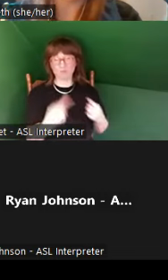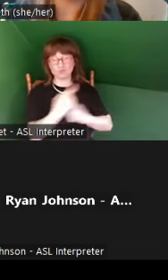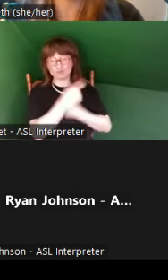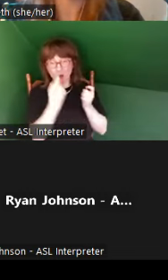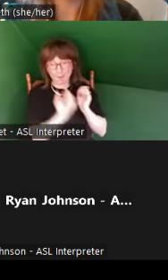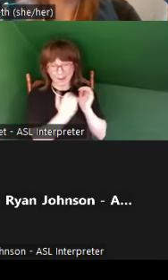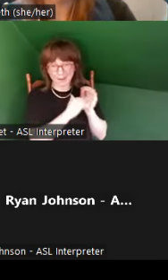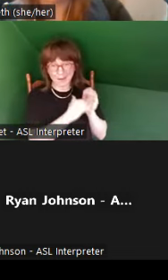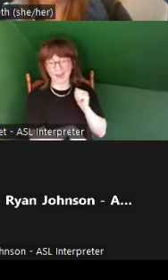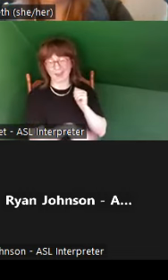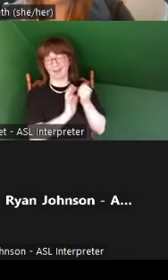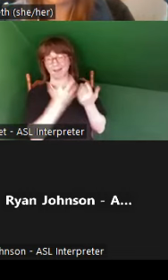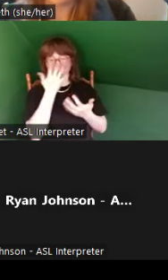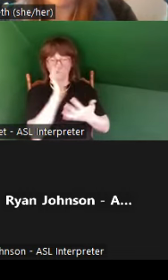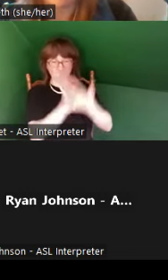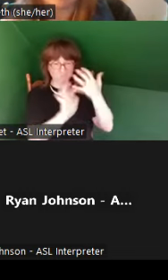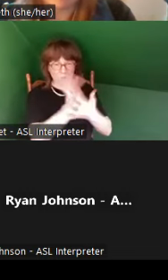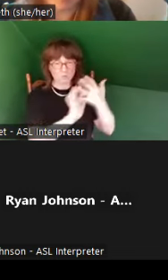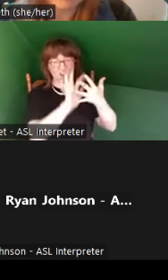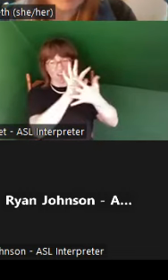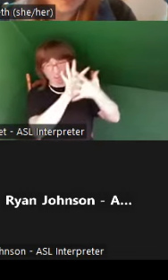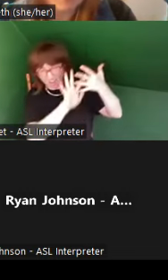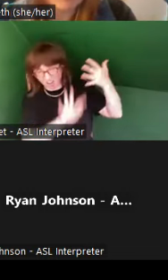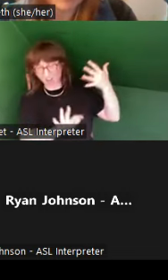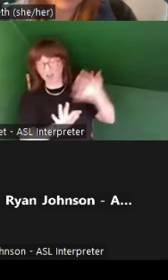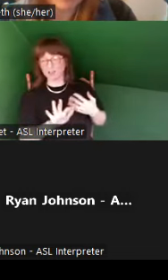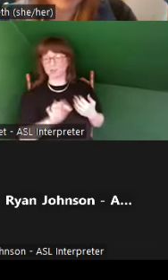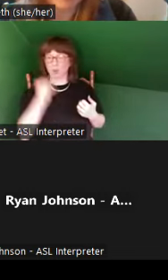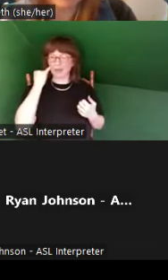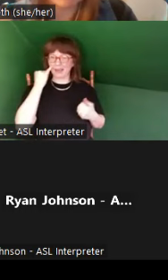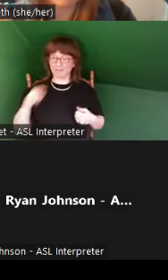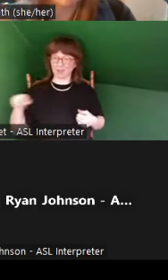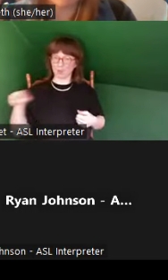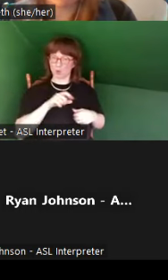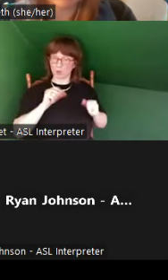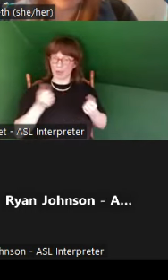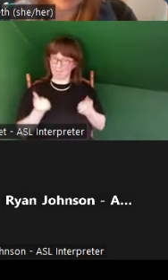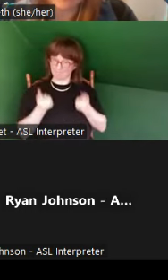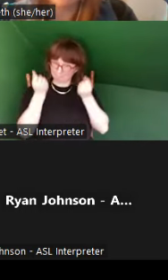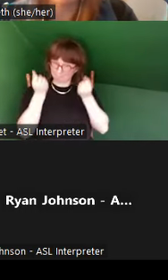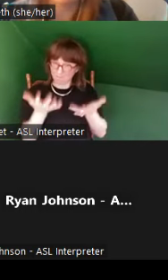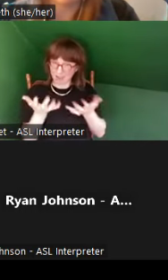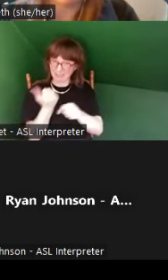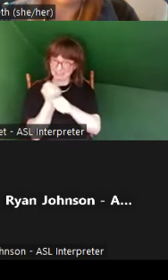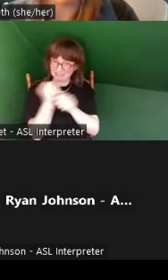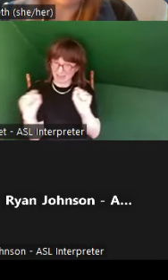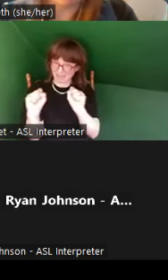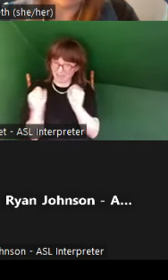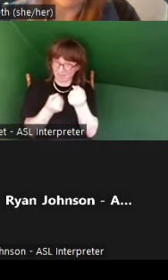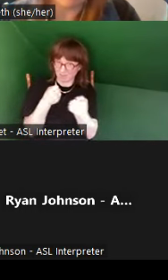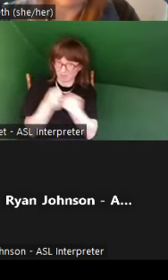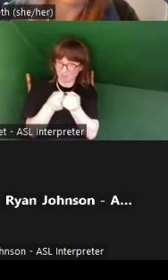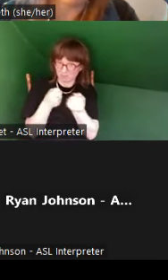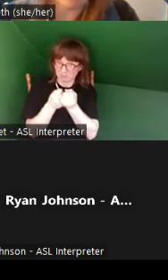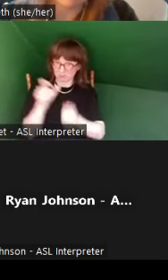for people. So the more that you can do to provide that safe accompaniment to a court proceeding, the better